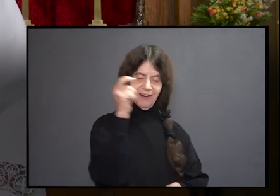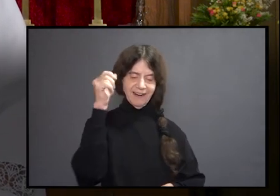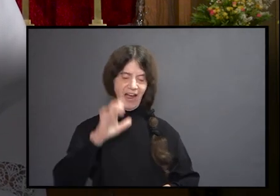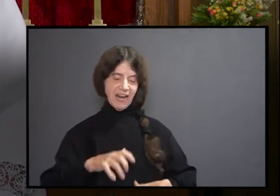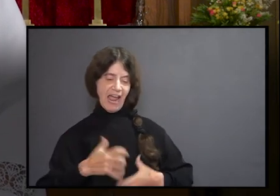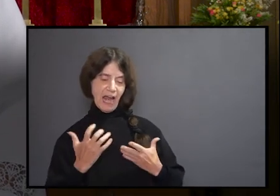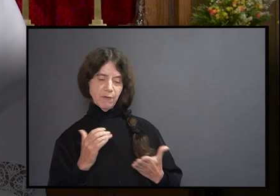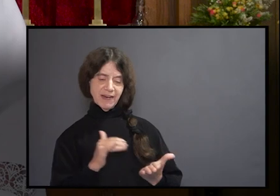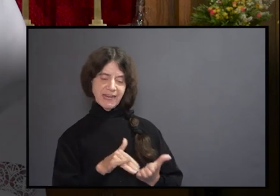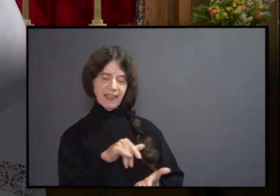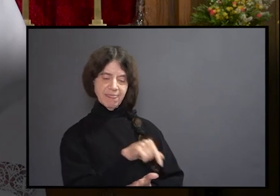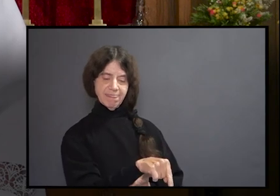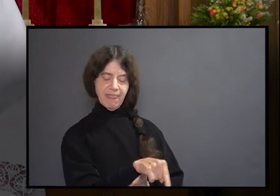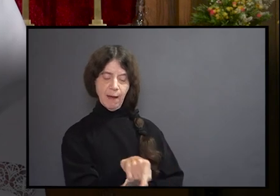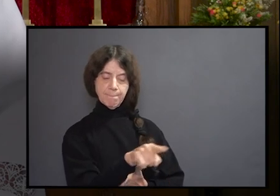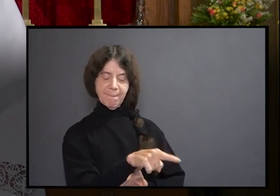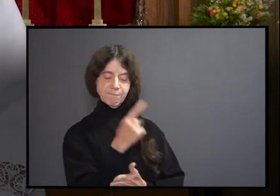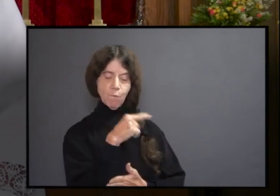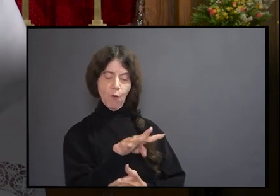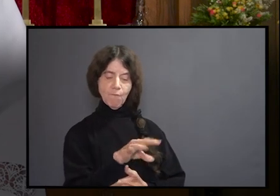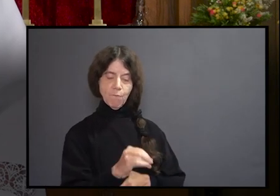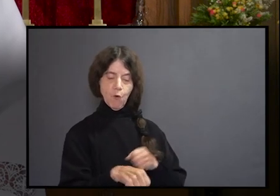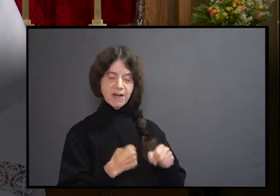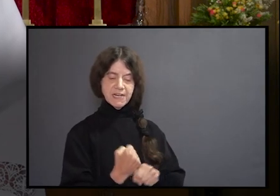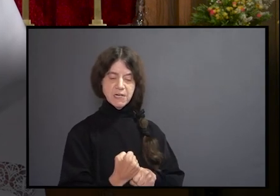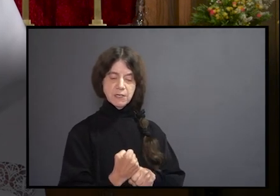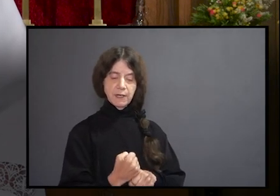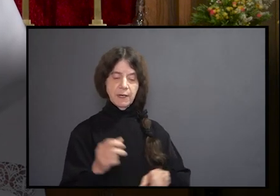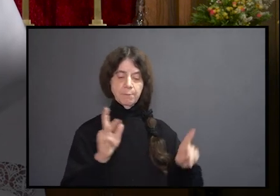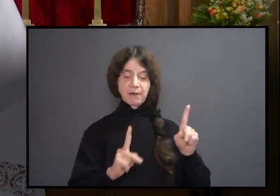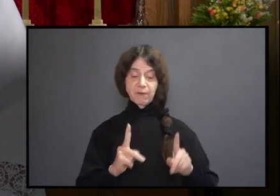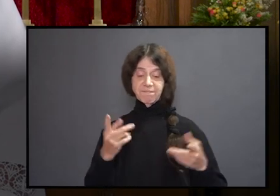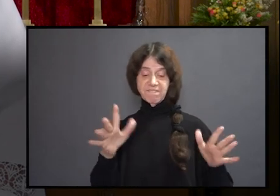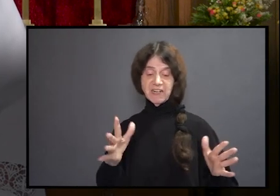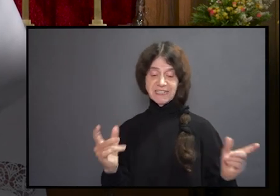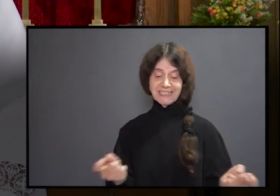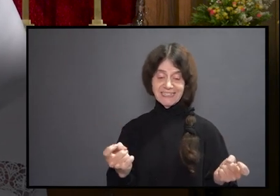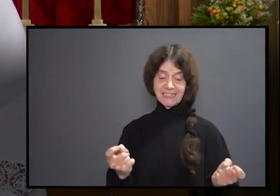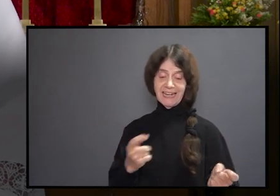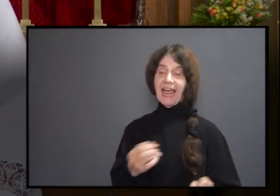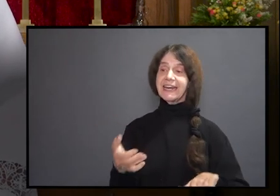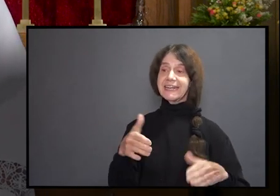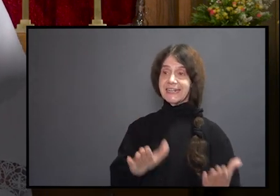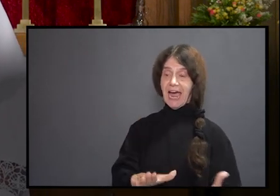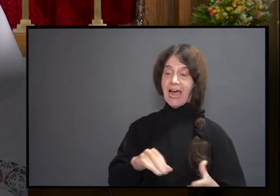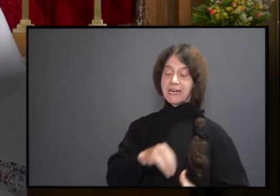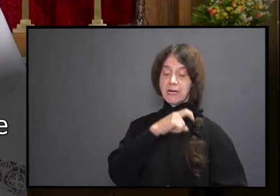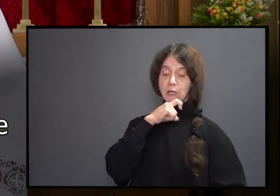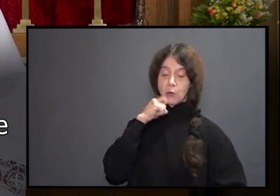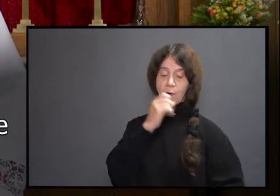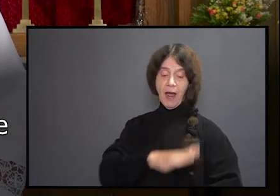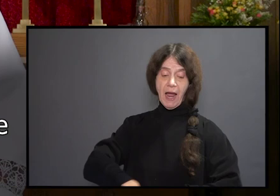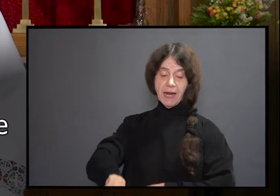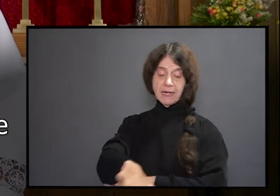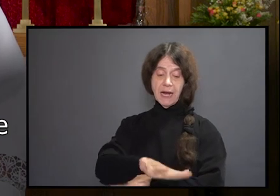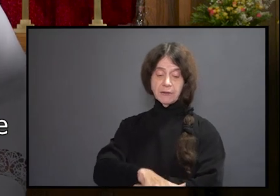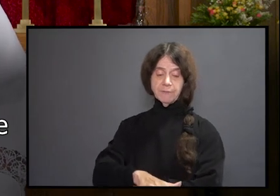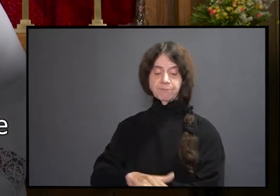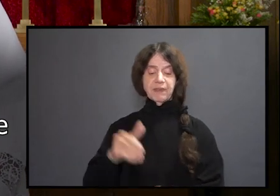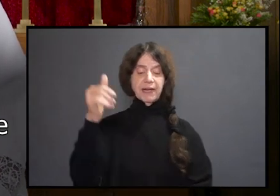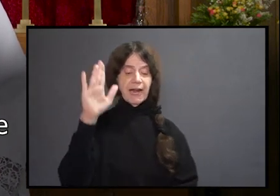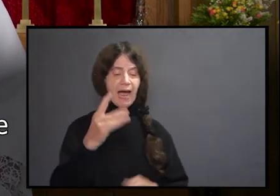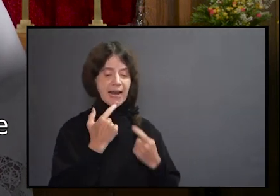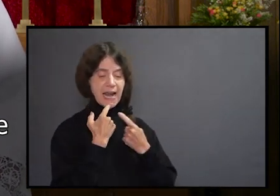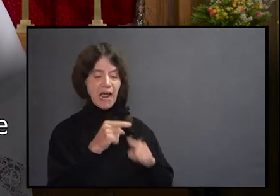years? Was it not with those who sinned, whose bodies fell in the wilderness? And to whom did